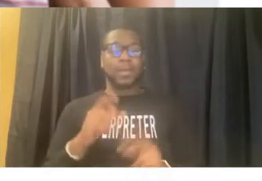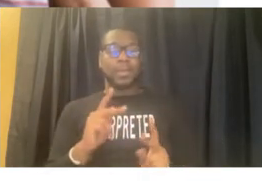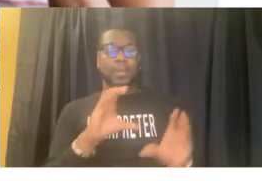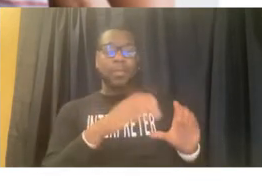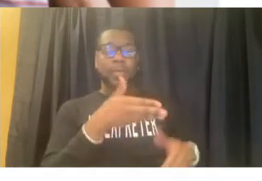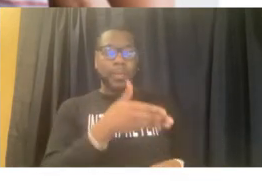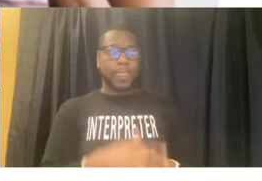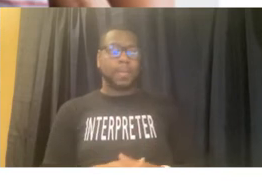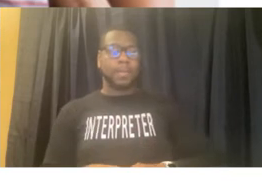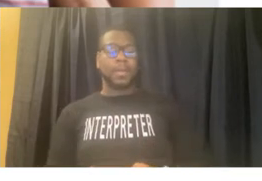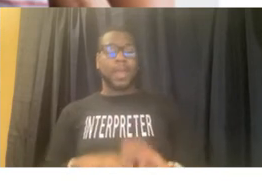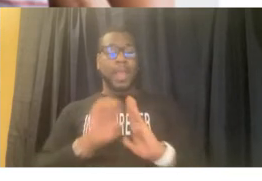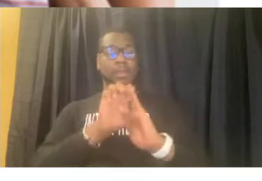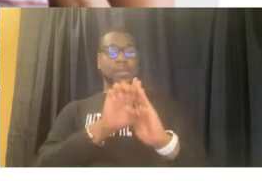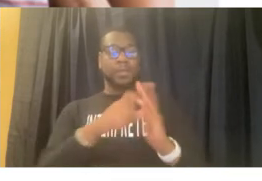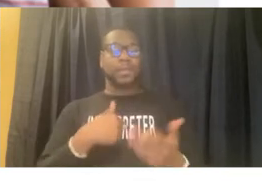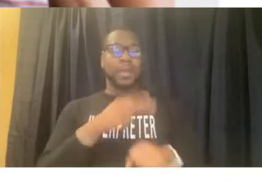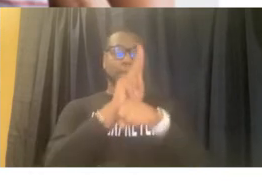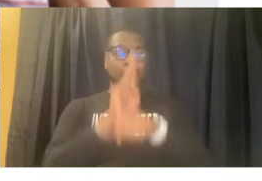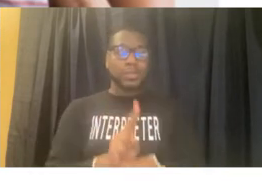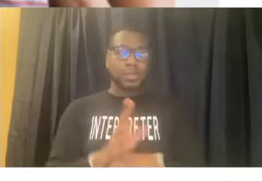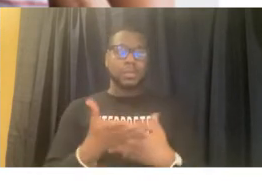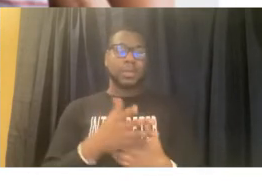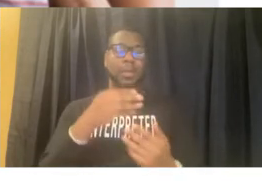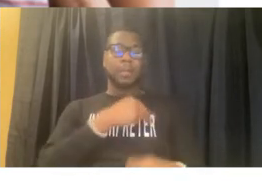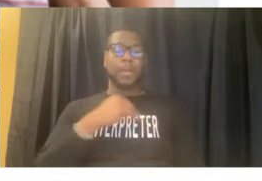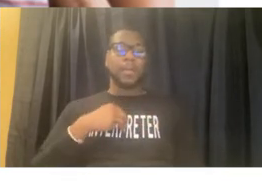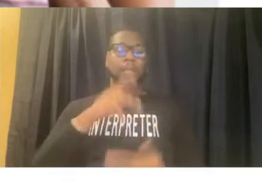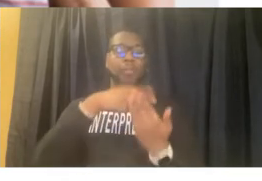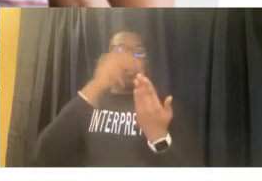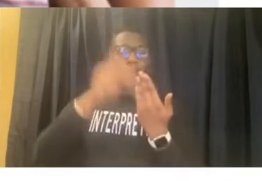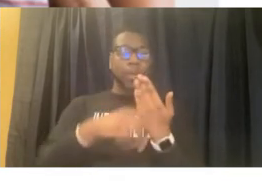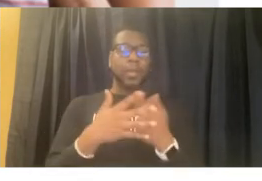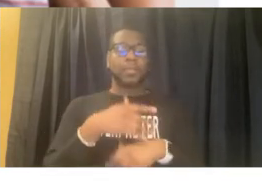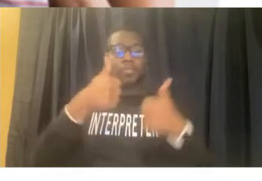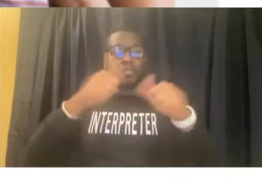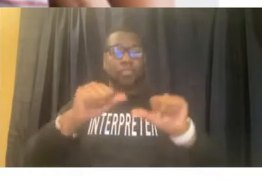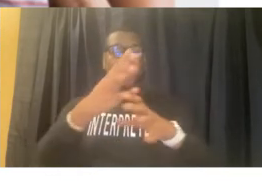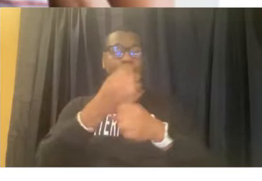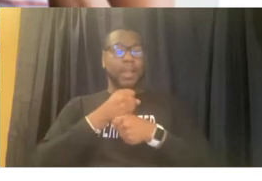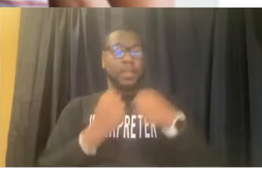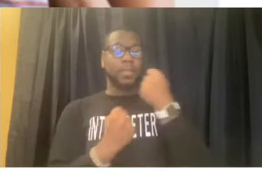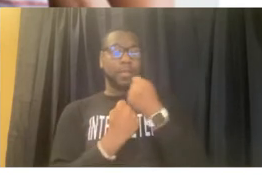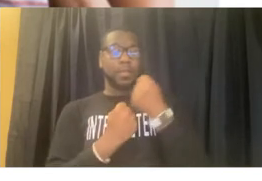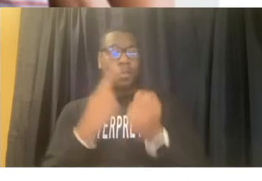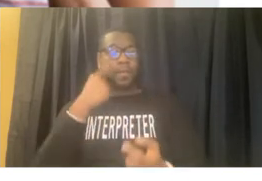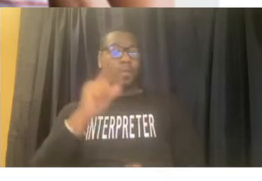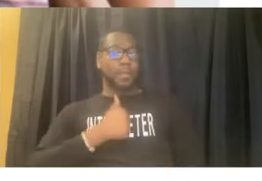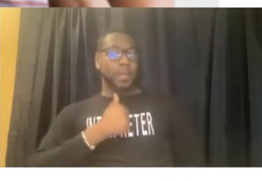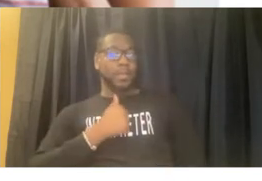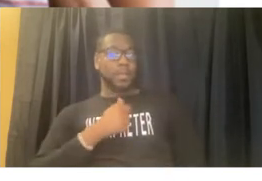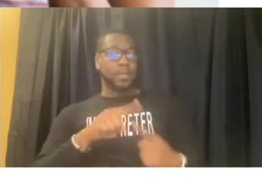program gaining support for myself, my friend also gaining support for themselves. And at the time, my